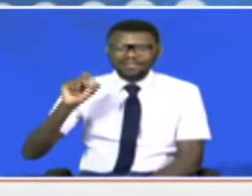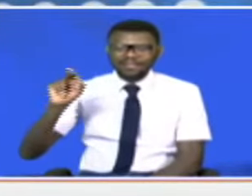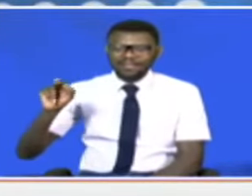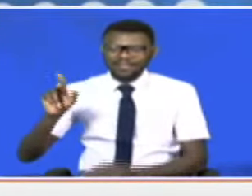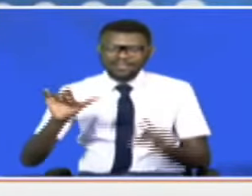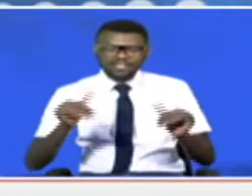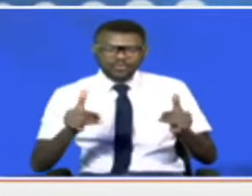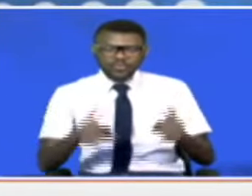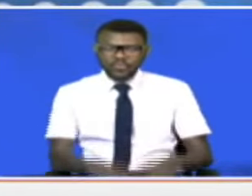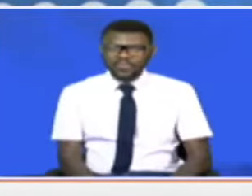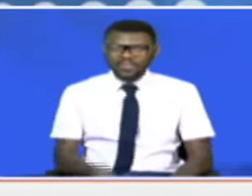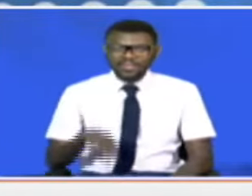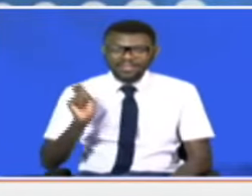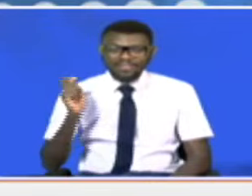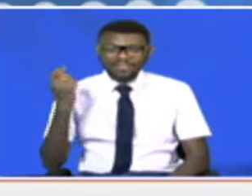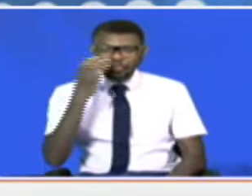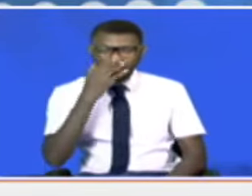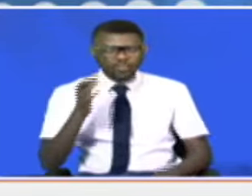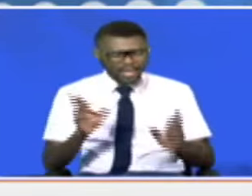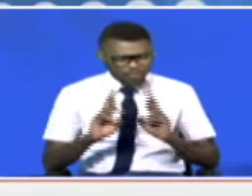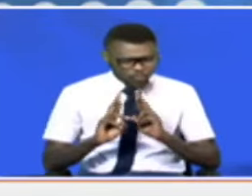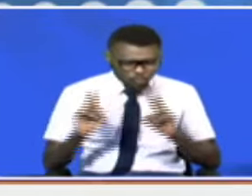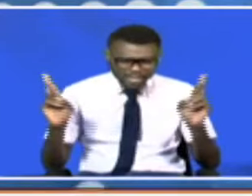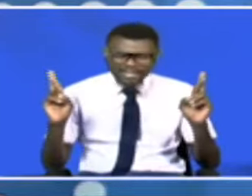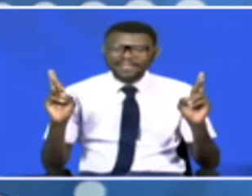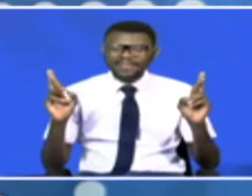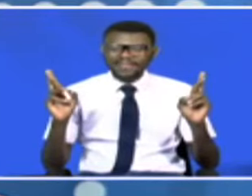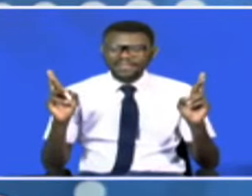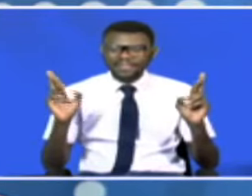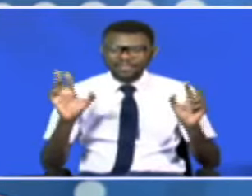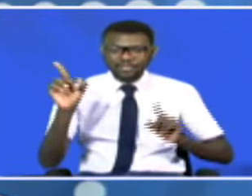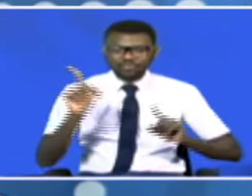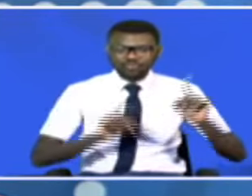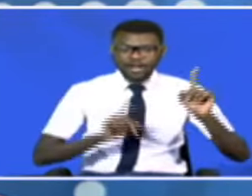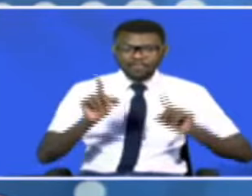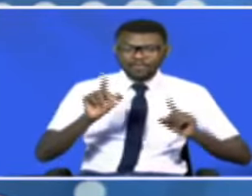President William Ruto is set to embark on a tour of Western region starting tomorrow.